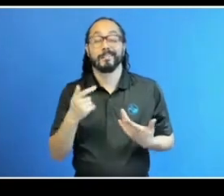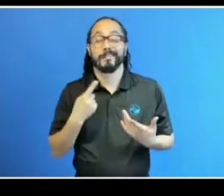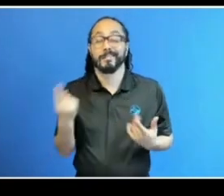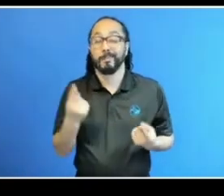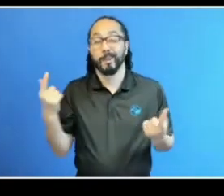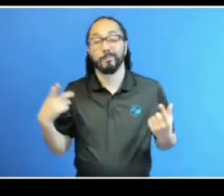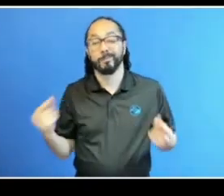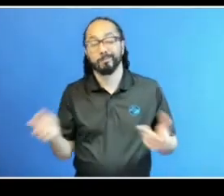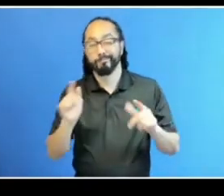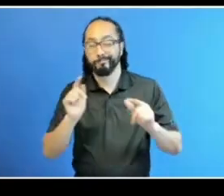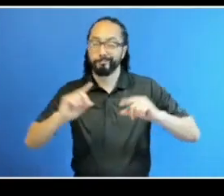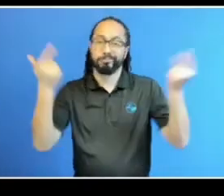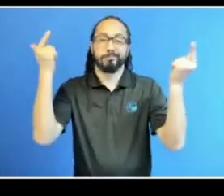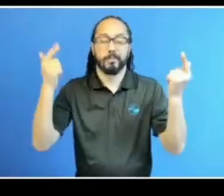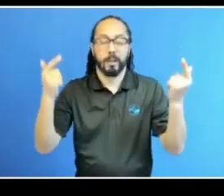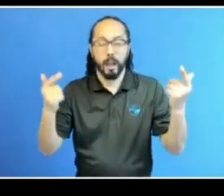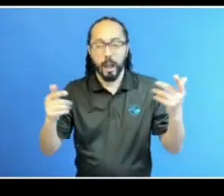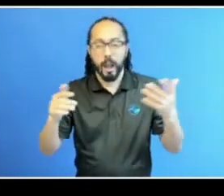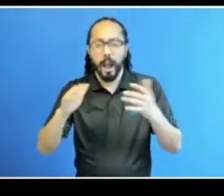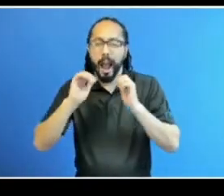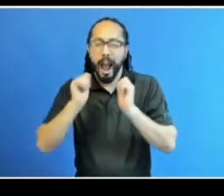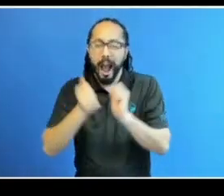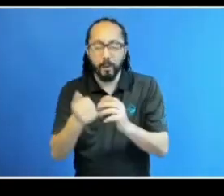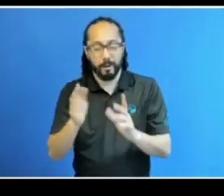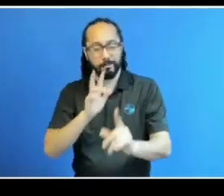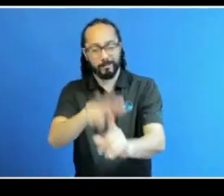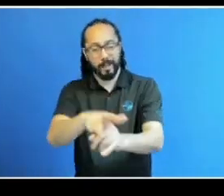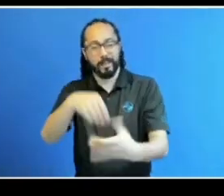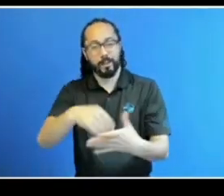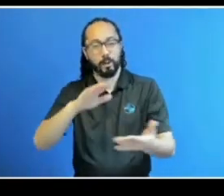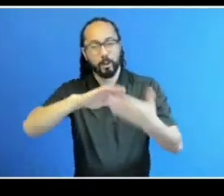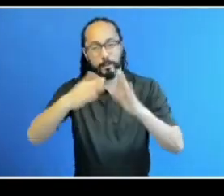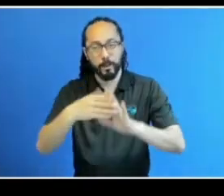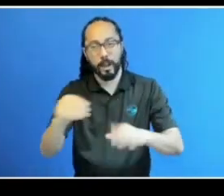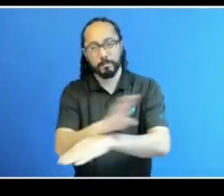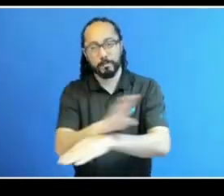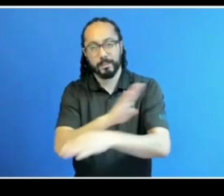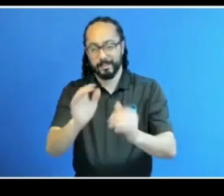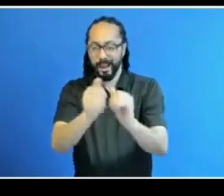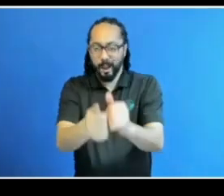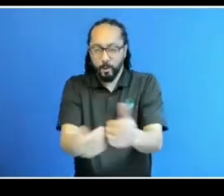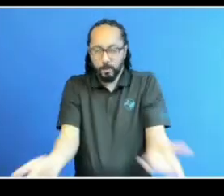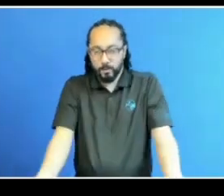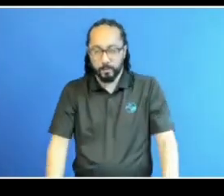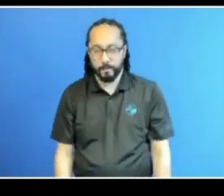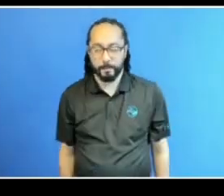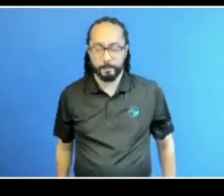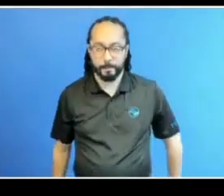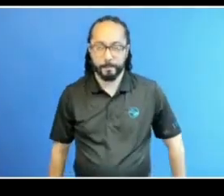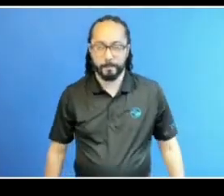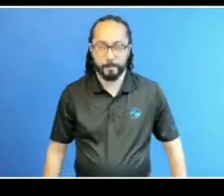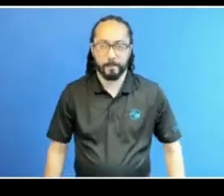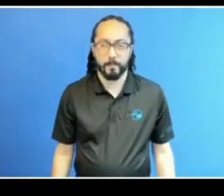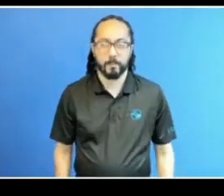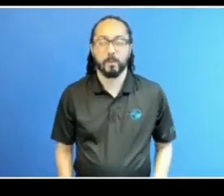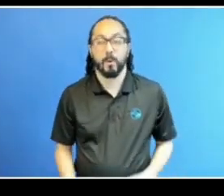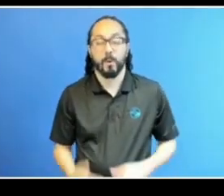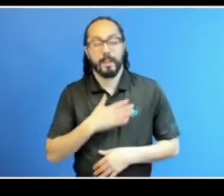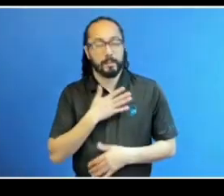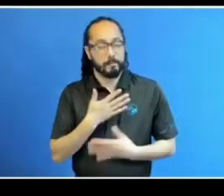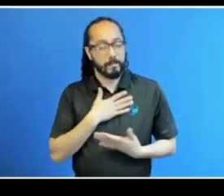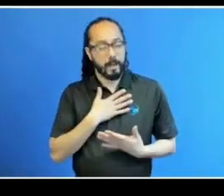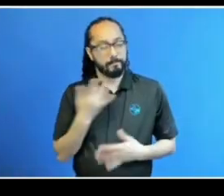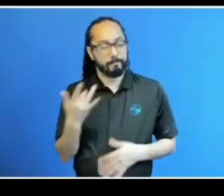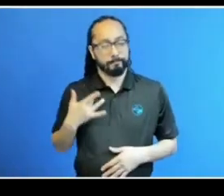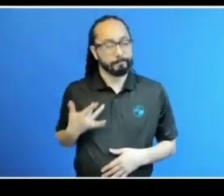to produce and put that back into our communities and into our business? And so I'm always about that. And that's why I said